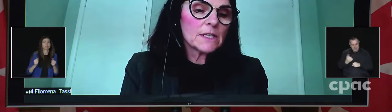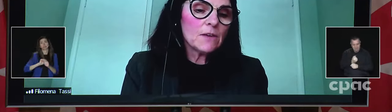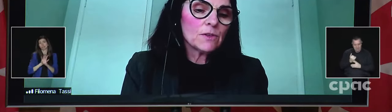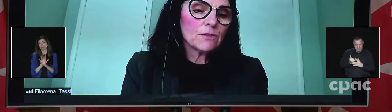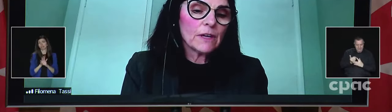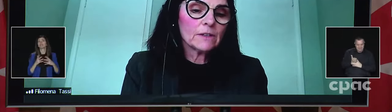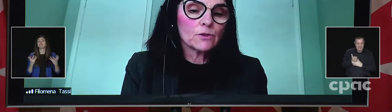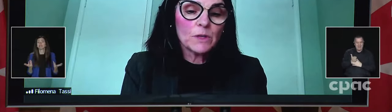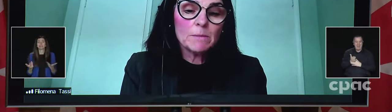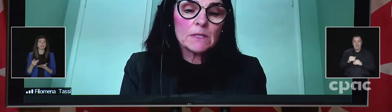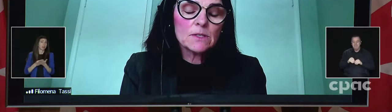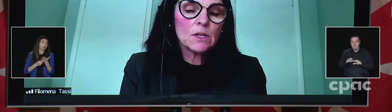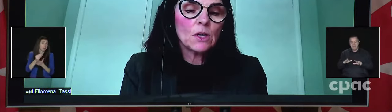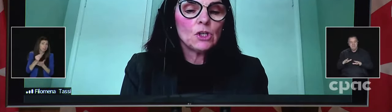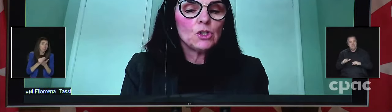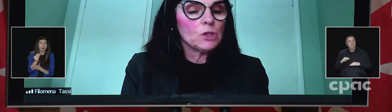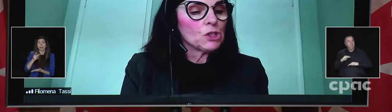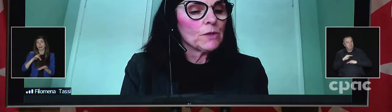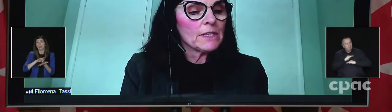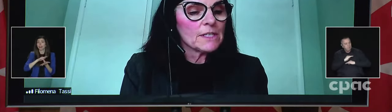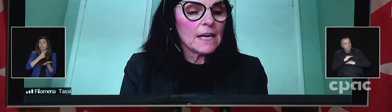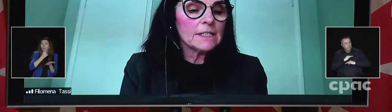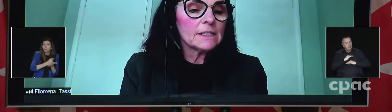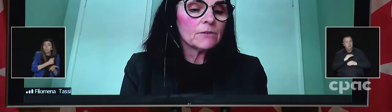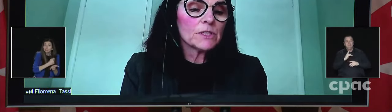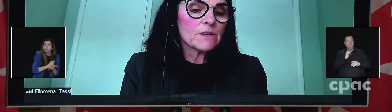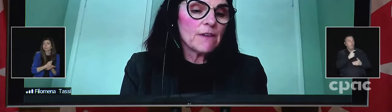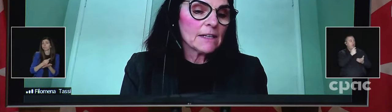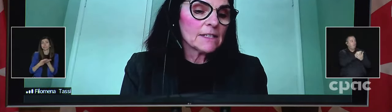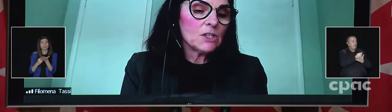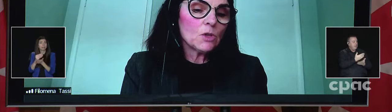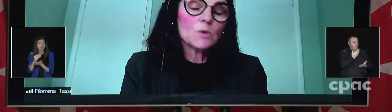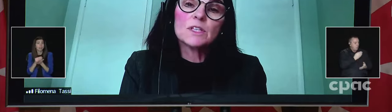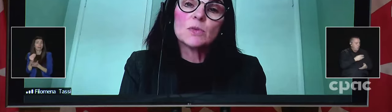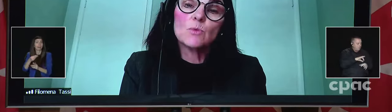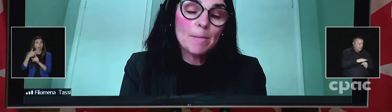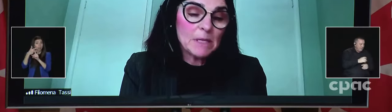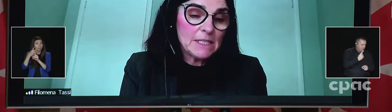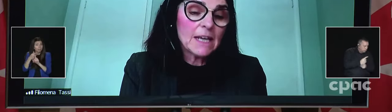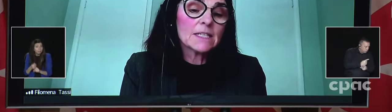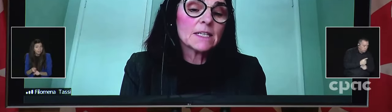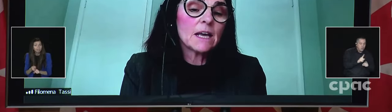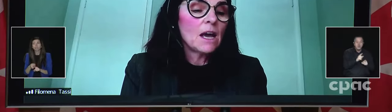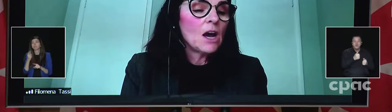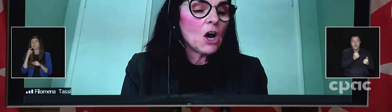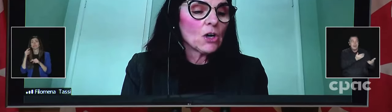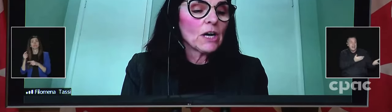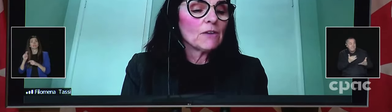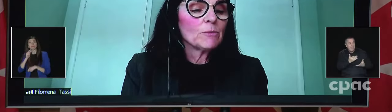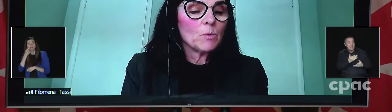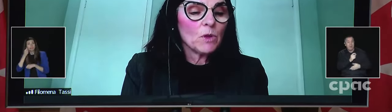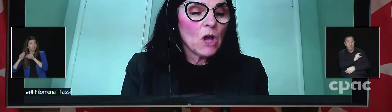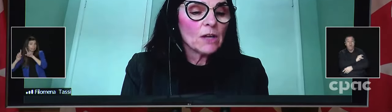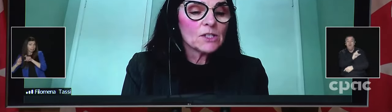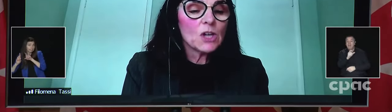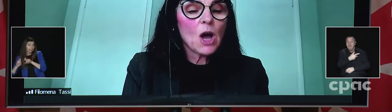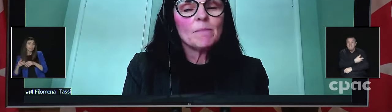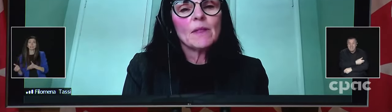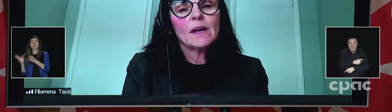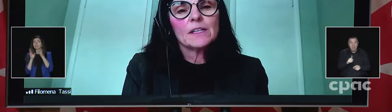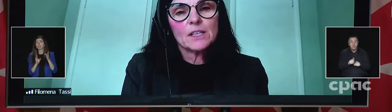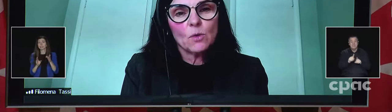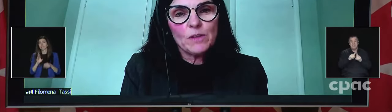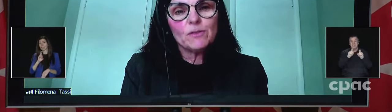securing safe and effective treatments to ensuring steady deliveries of vaccine doses and rapid tests, our government will not